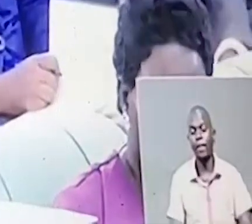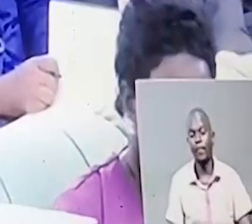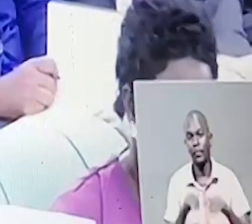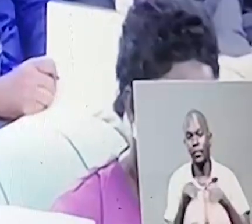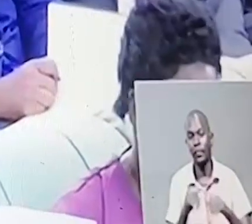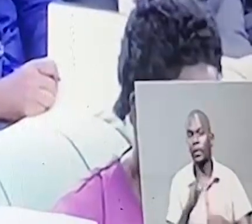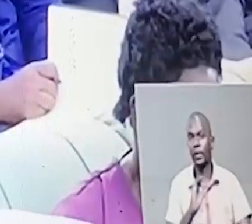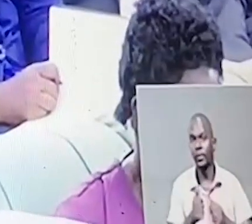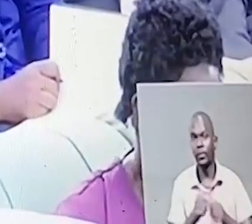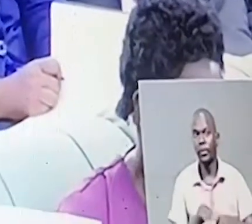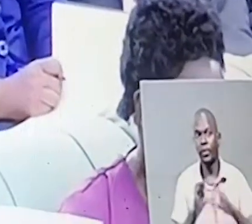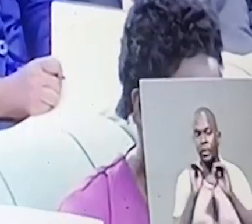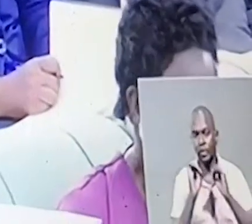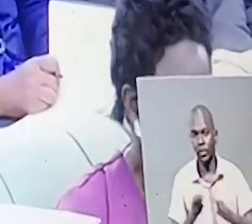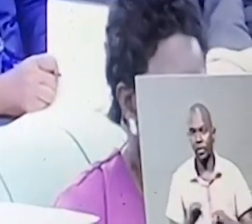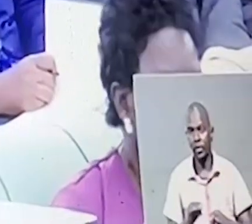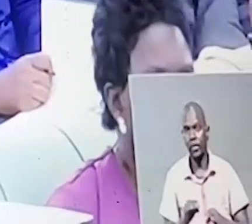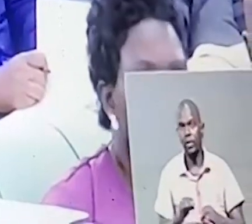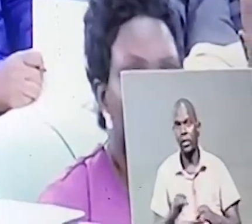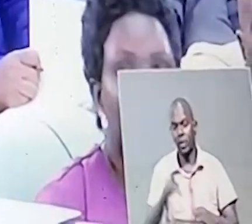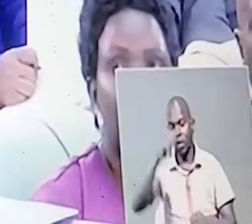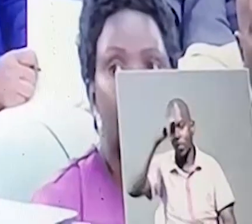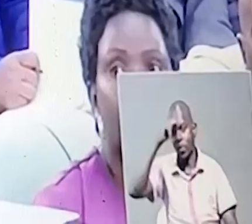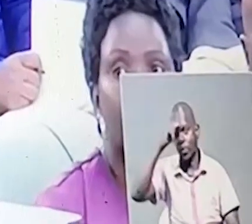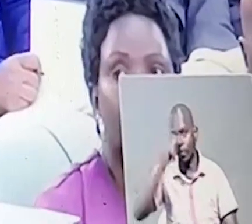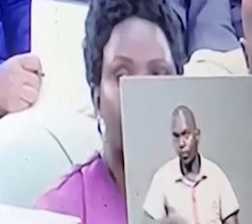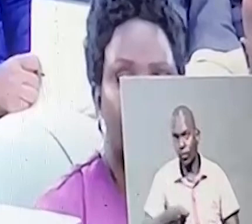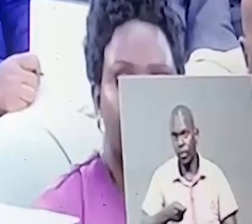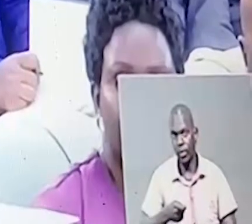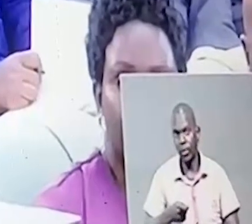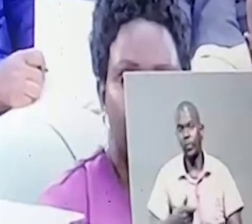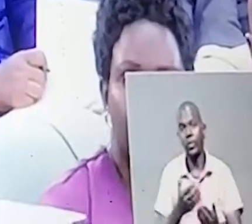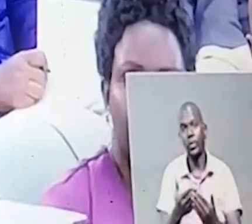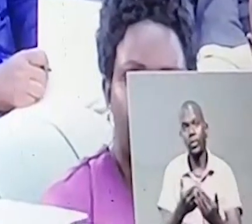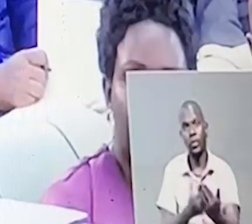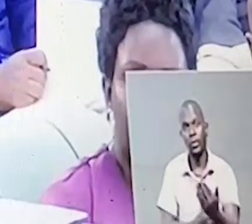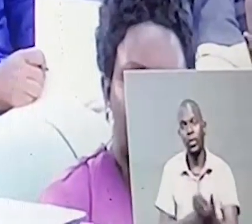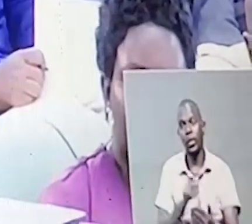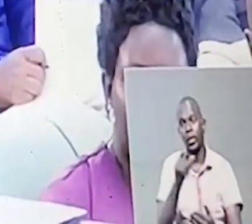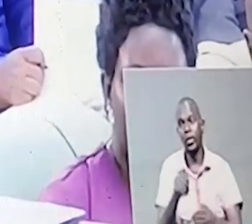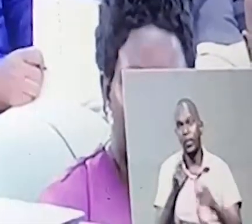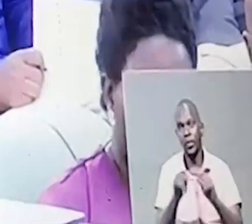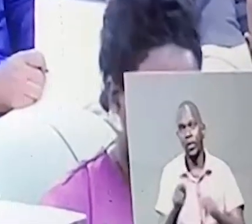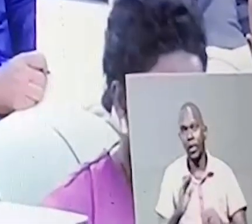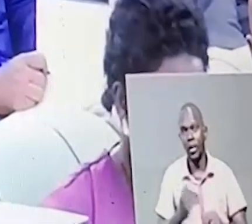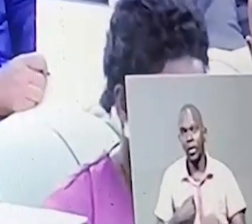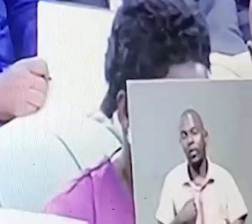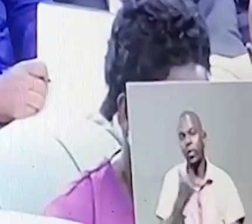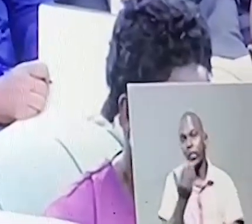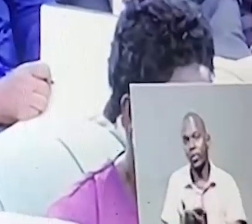been debated. So you made a ruling on a statement by somebody, not on our motion. So we